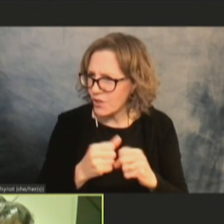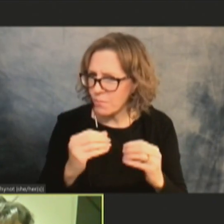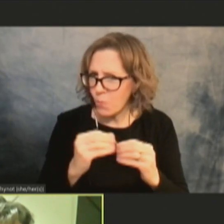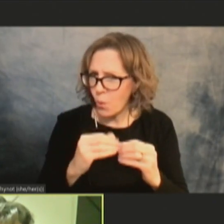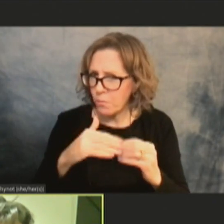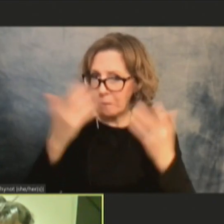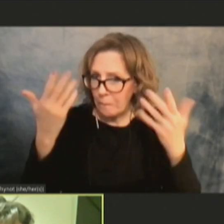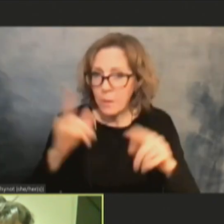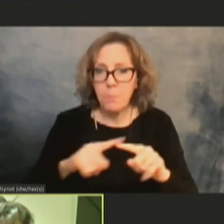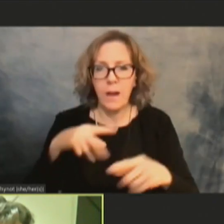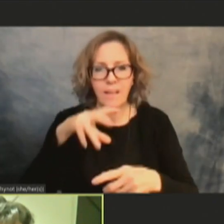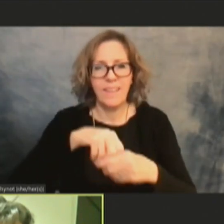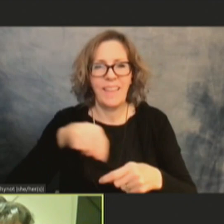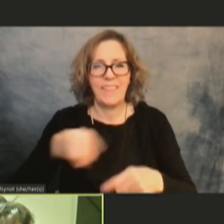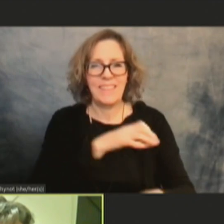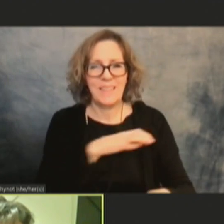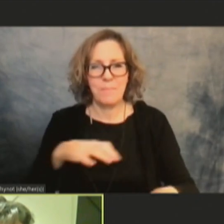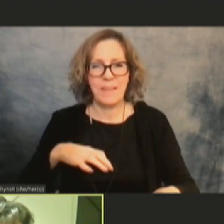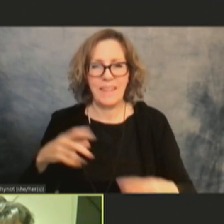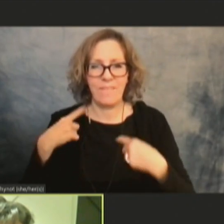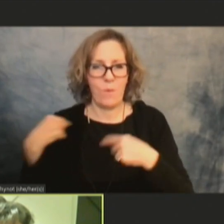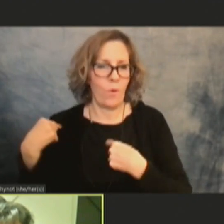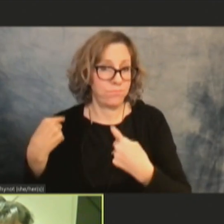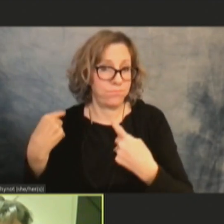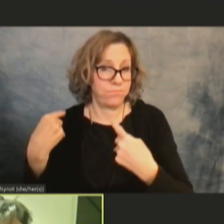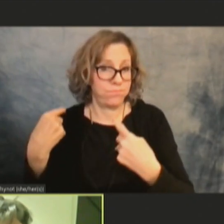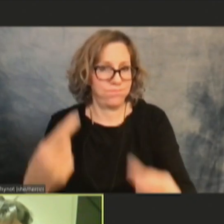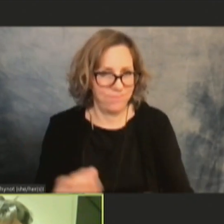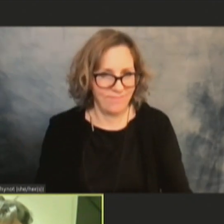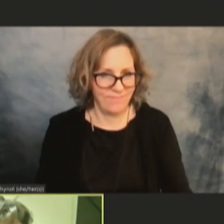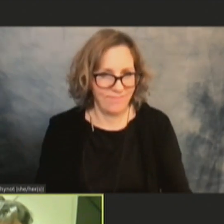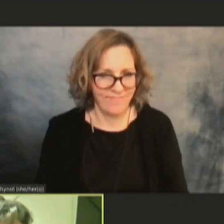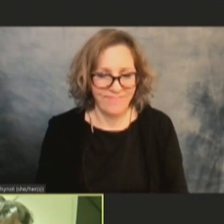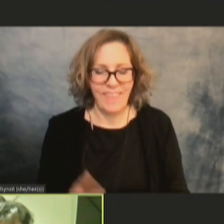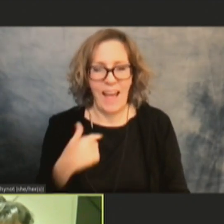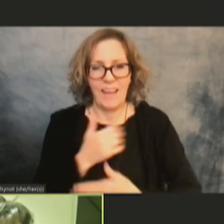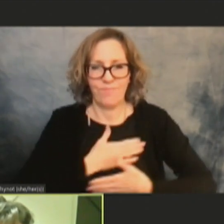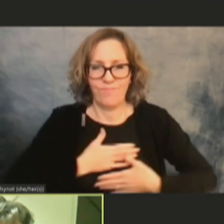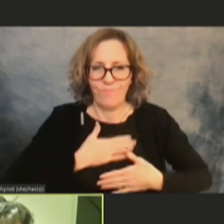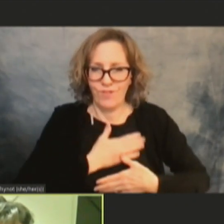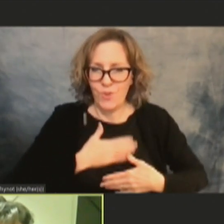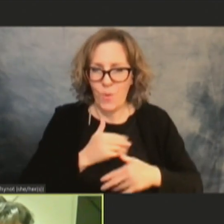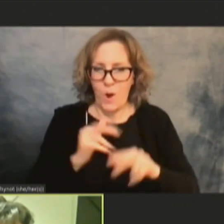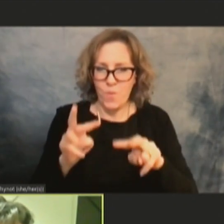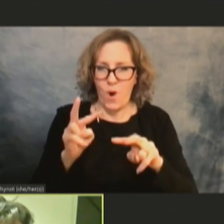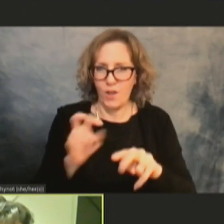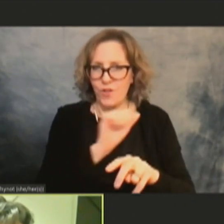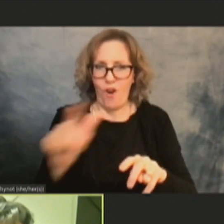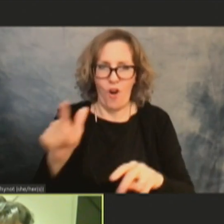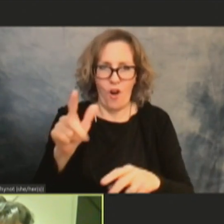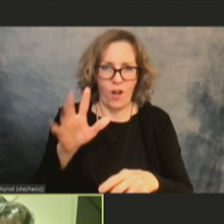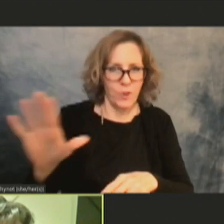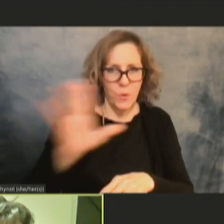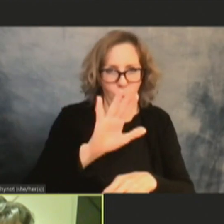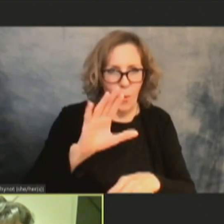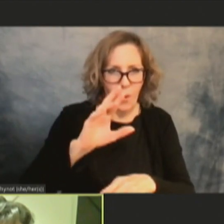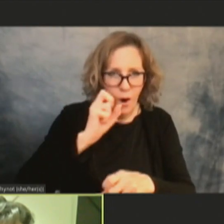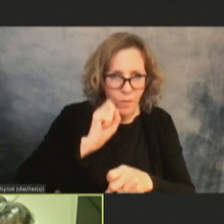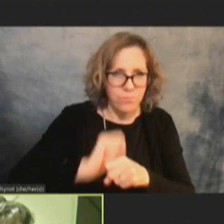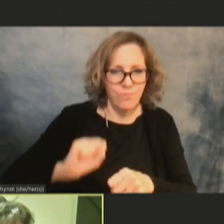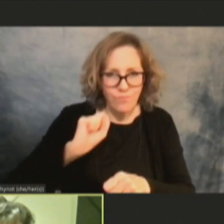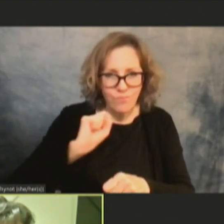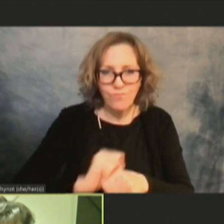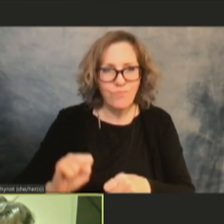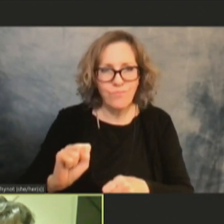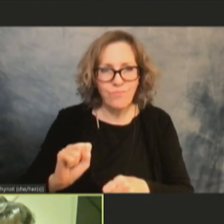committee for a while, and I enjoy watching all the hard work that all the members do and the progress that we've made